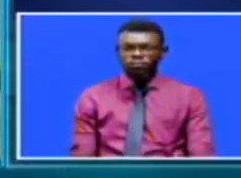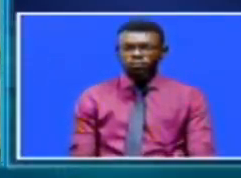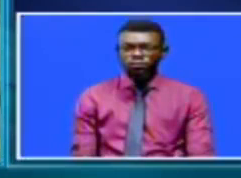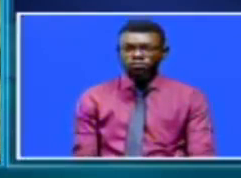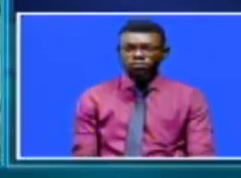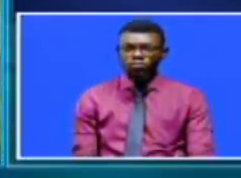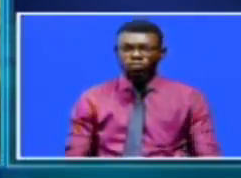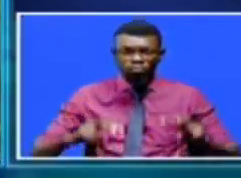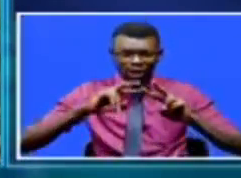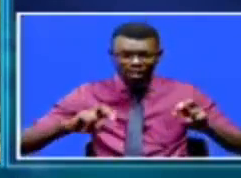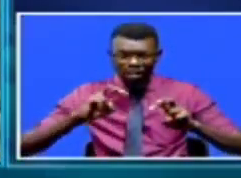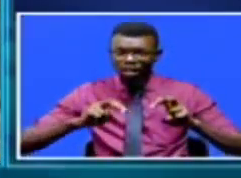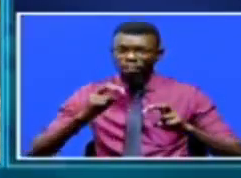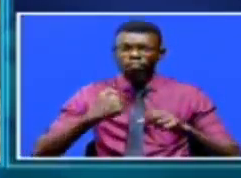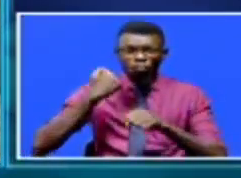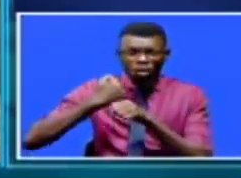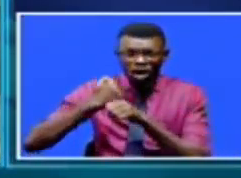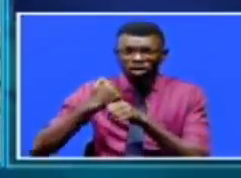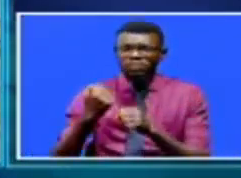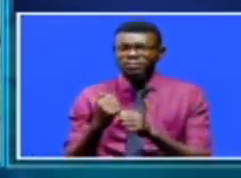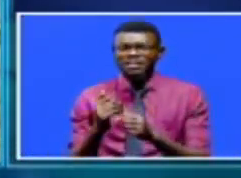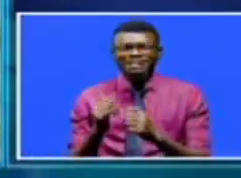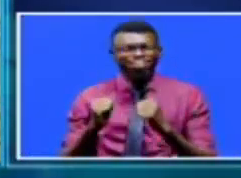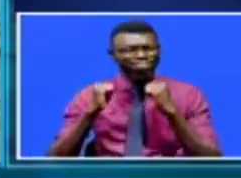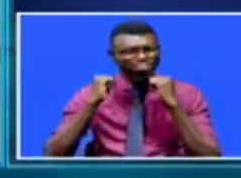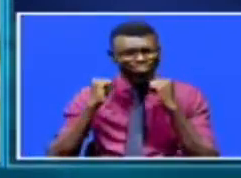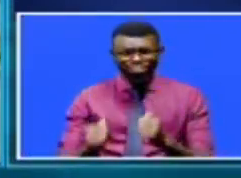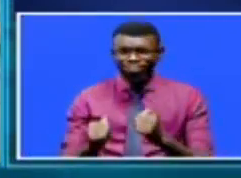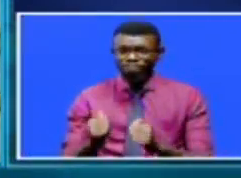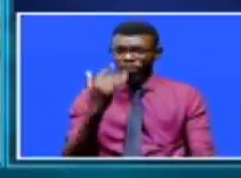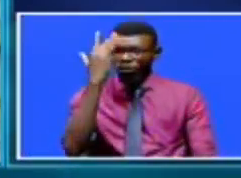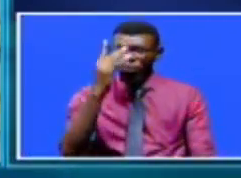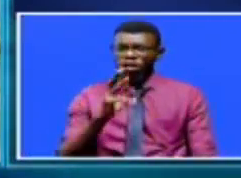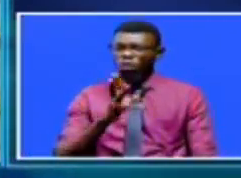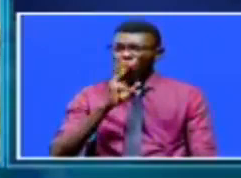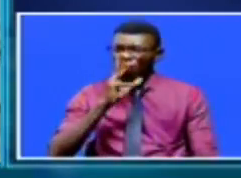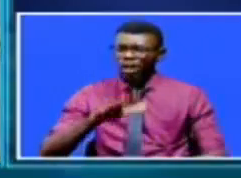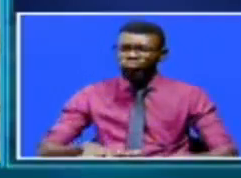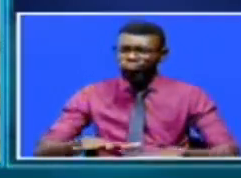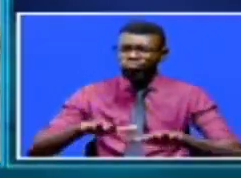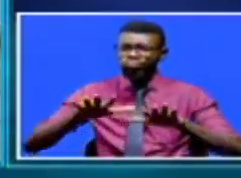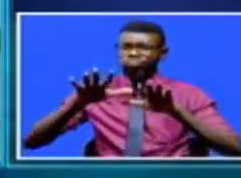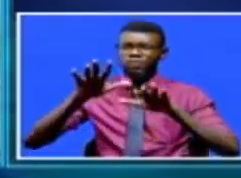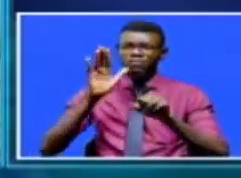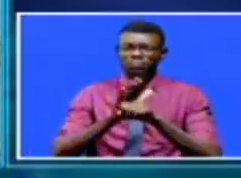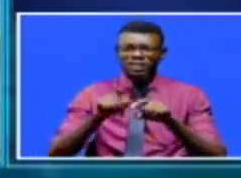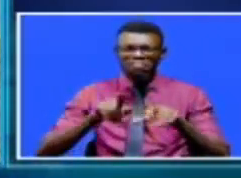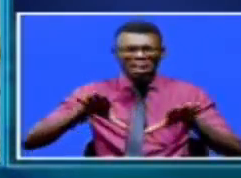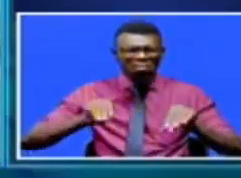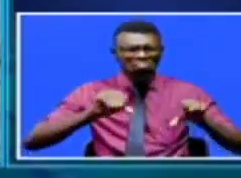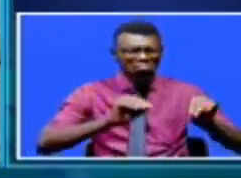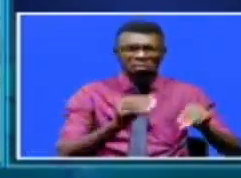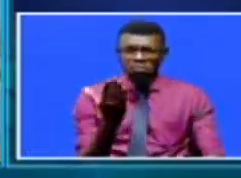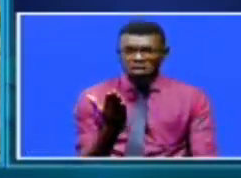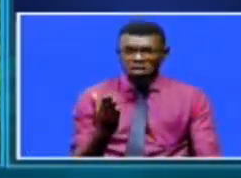The search operation at Chesogon area has been made difficult because of high water levels, muddy and hilly terrain, as